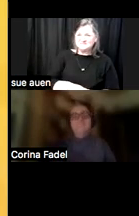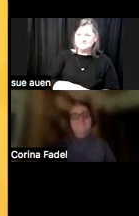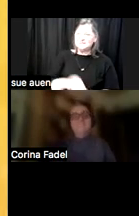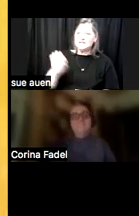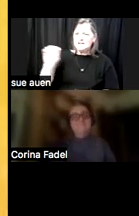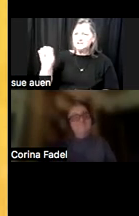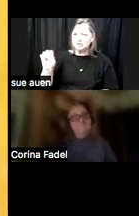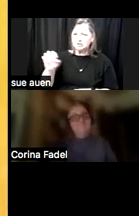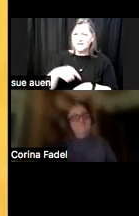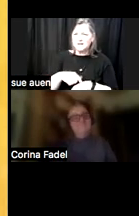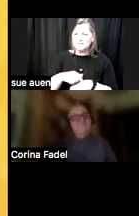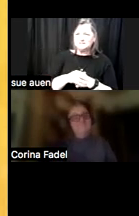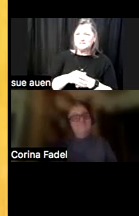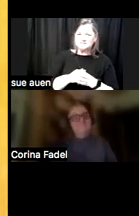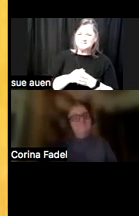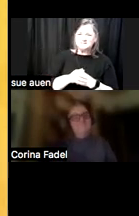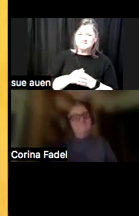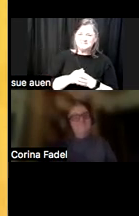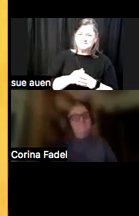Eastern.